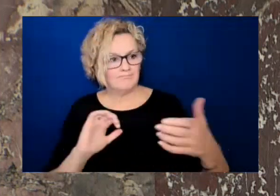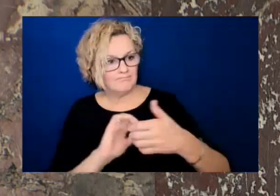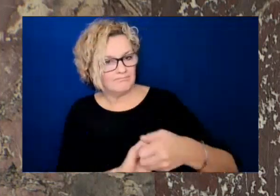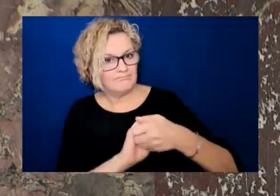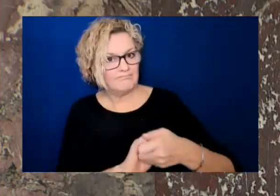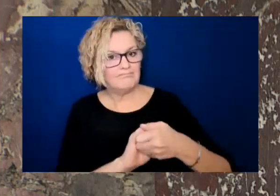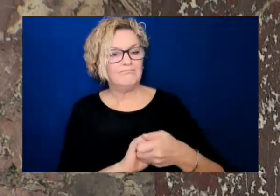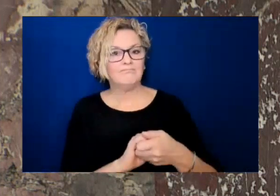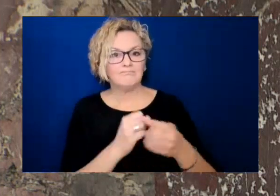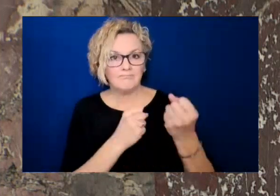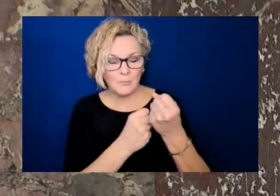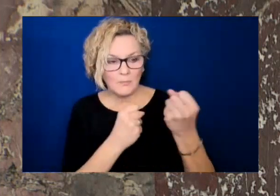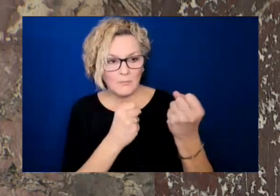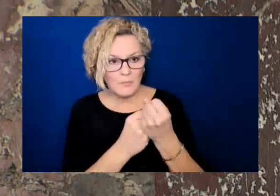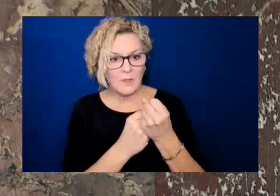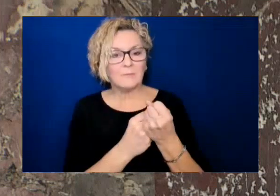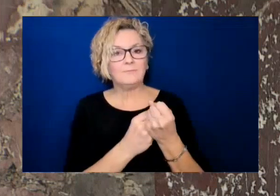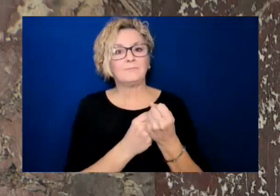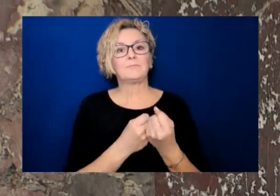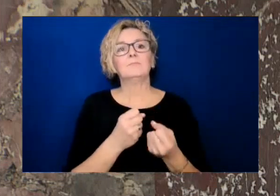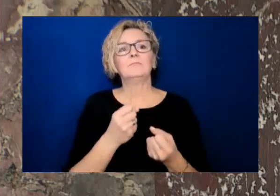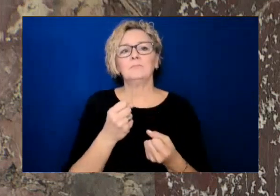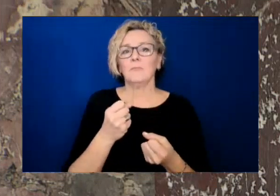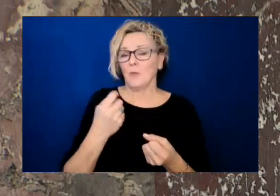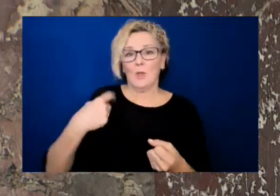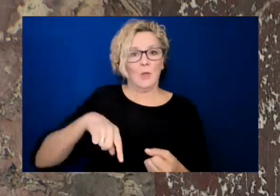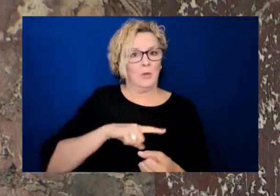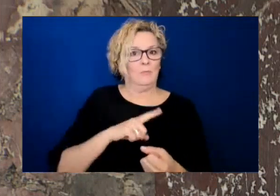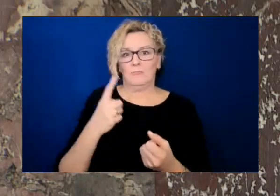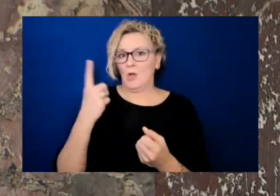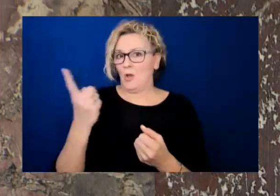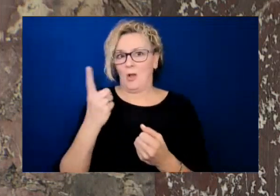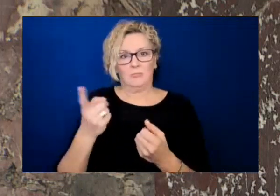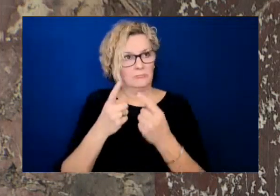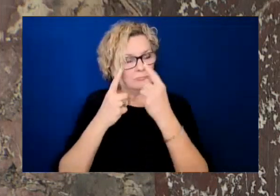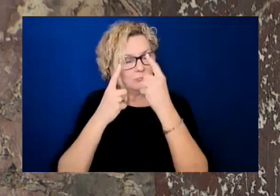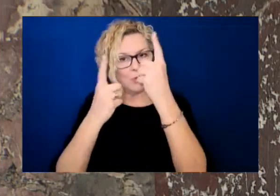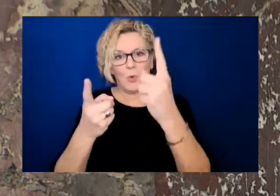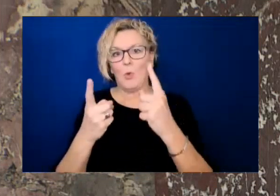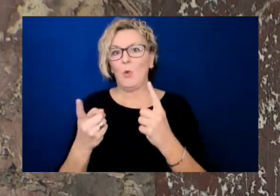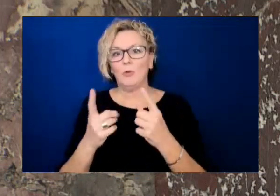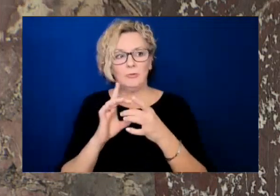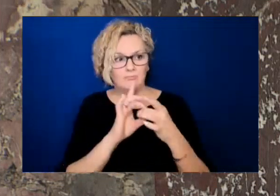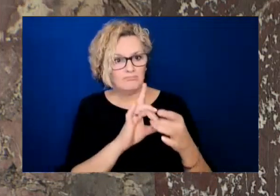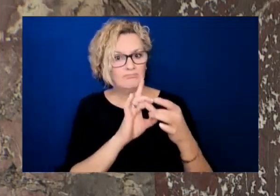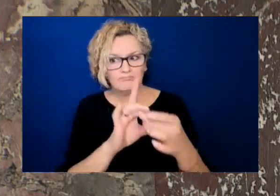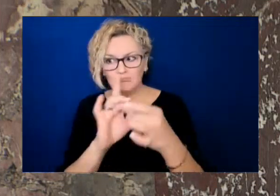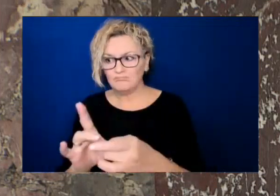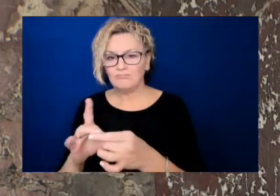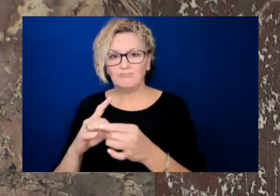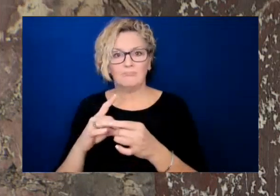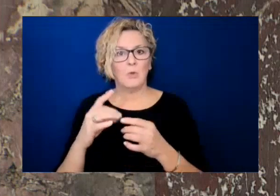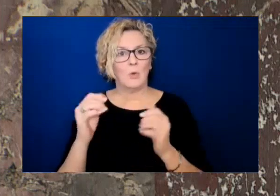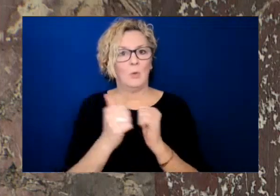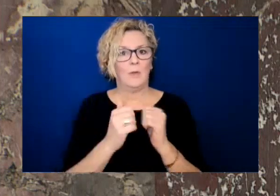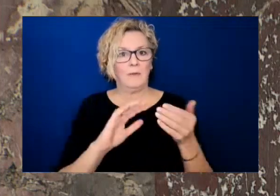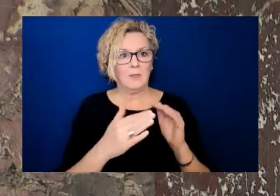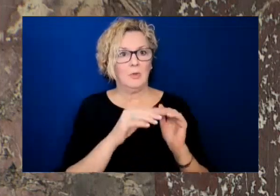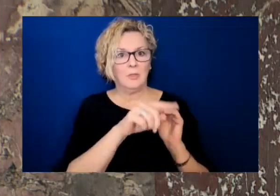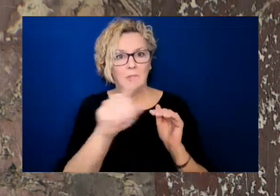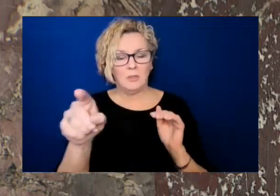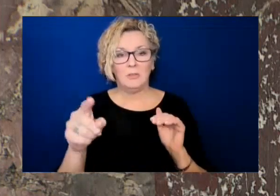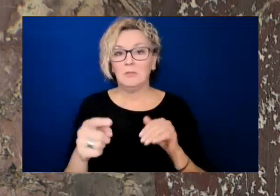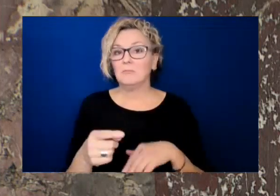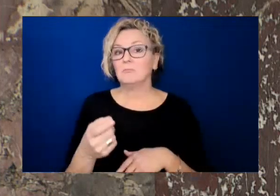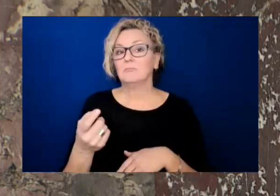is the work that we're going to continue to do with them. The Muslim community has seen rising Islamophobia. We have a number